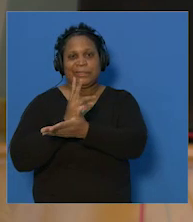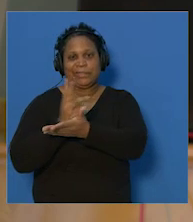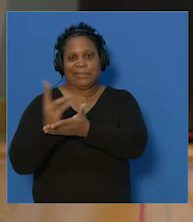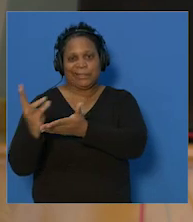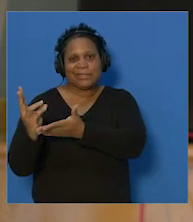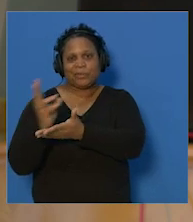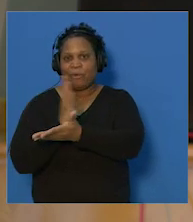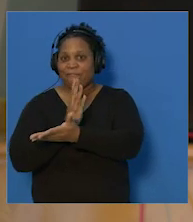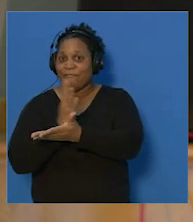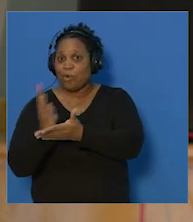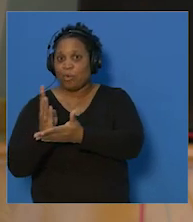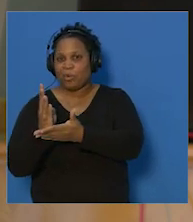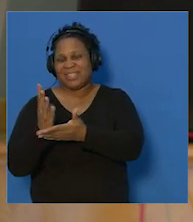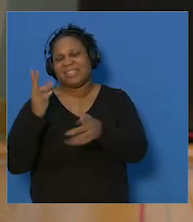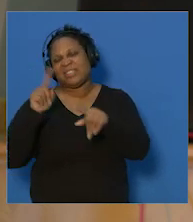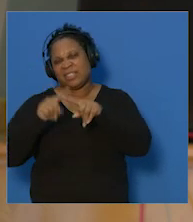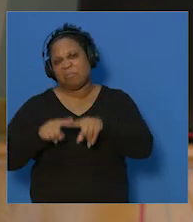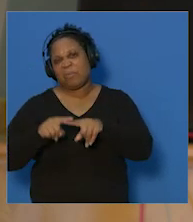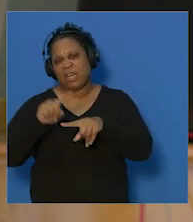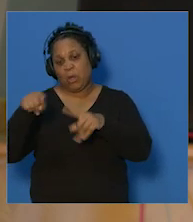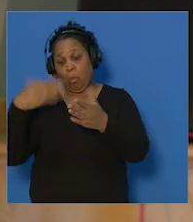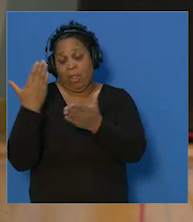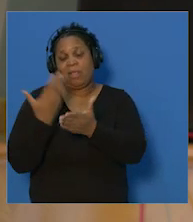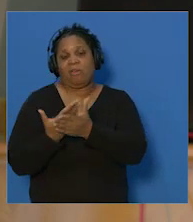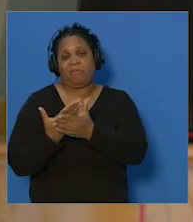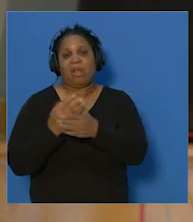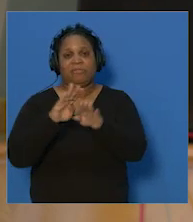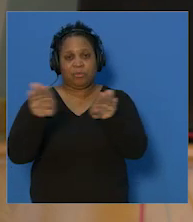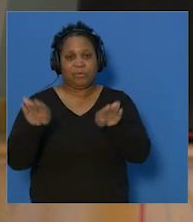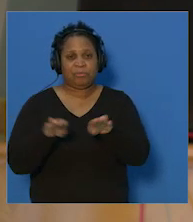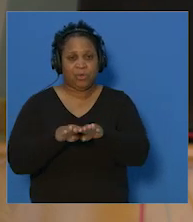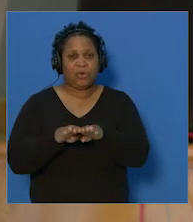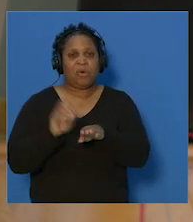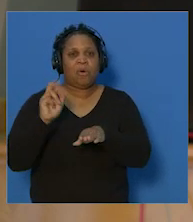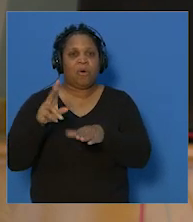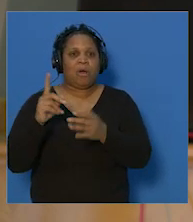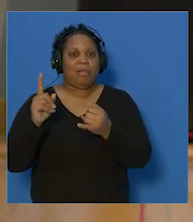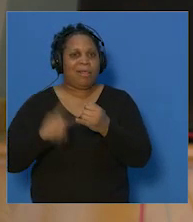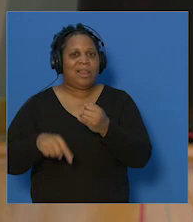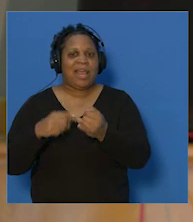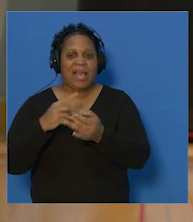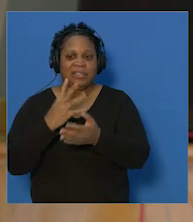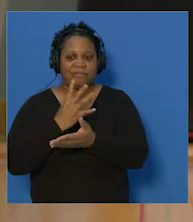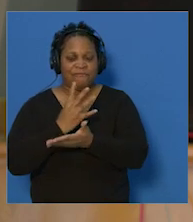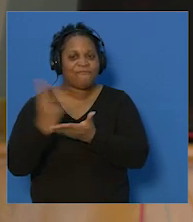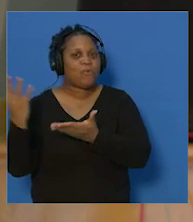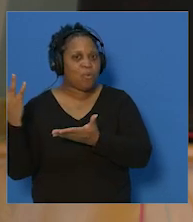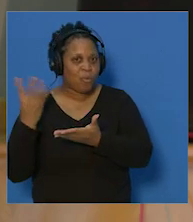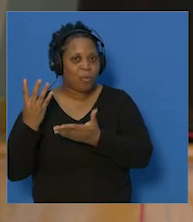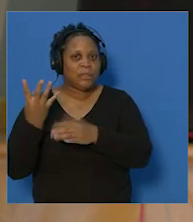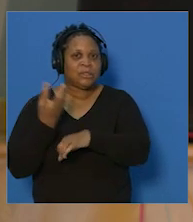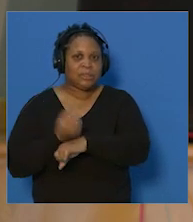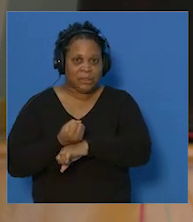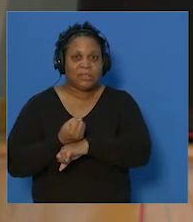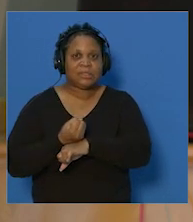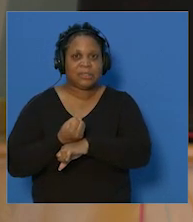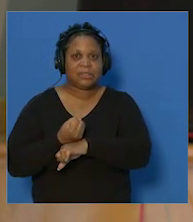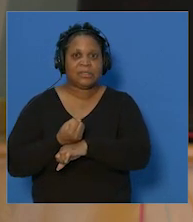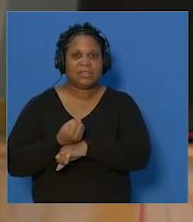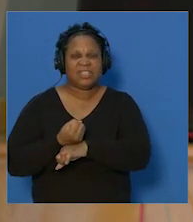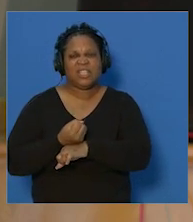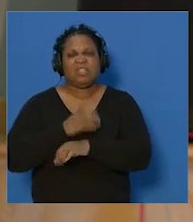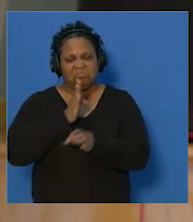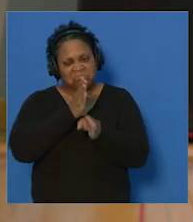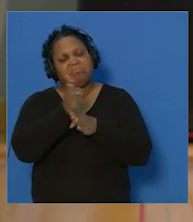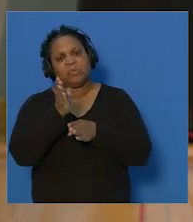weeks, depending on when they arrive to Bermuda, or alternatively, because of the last 4 weeks of the shelter in place. So I think by and large,